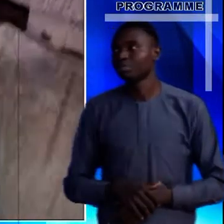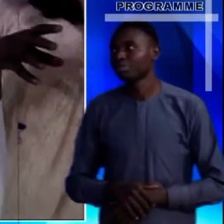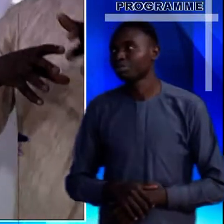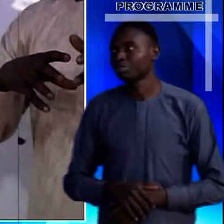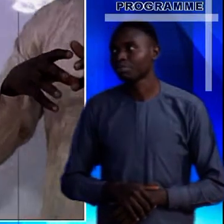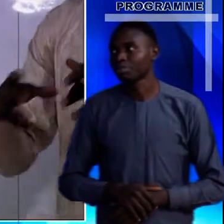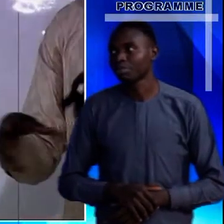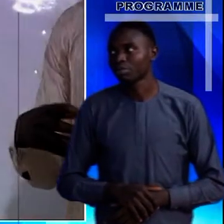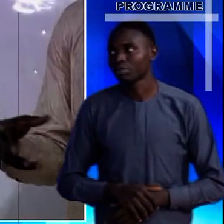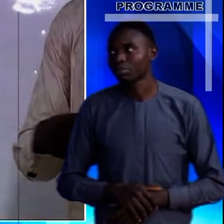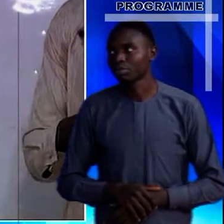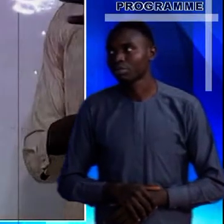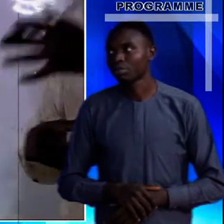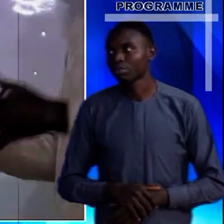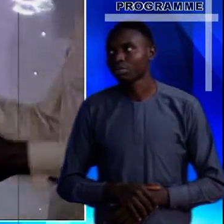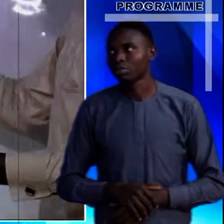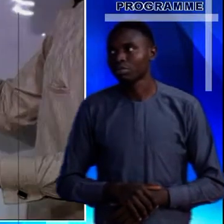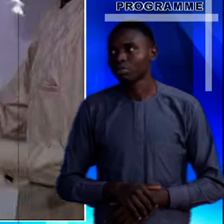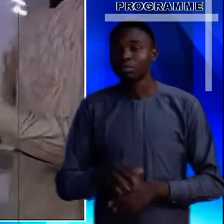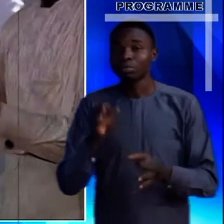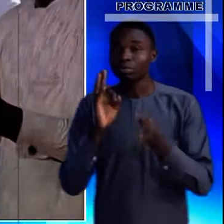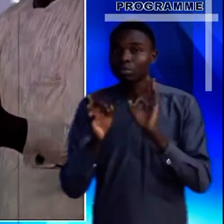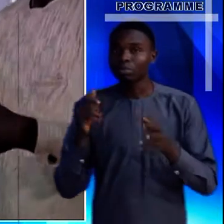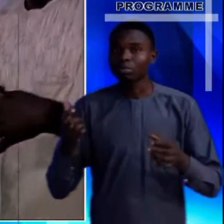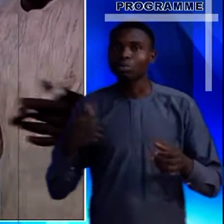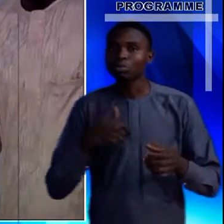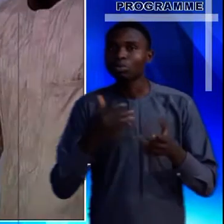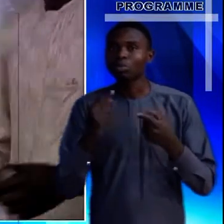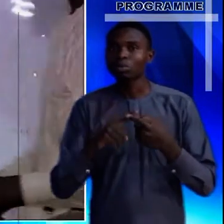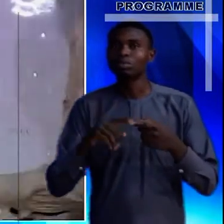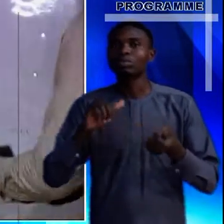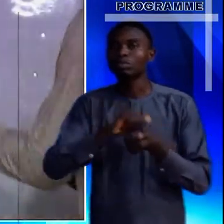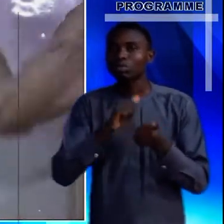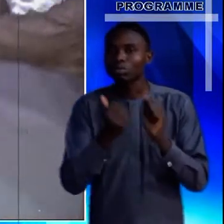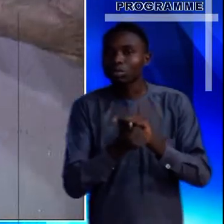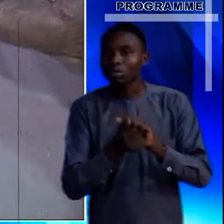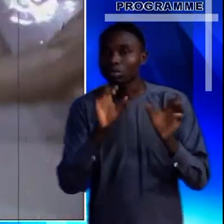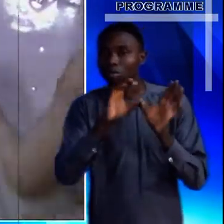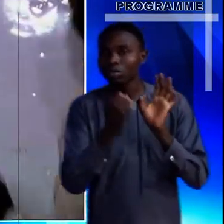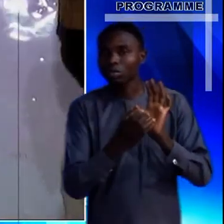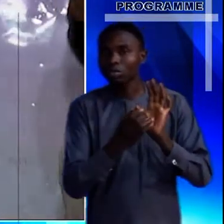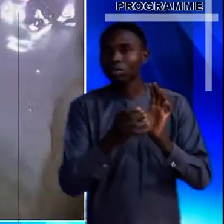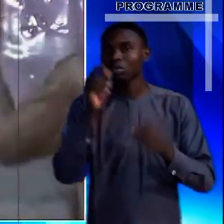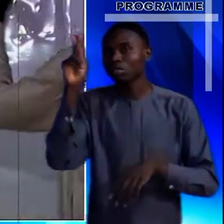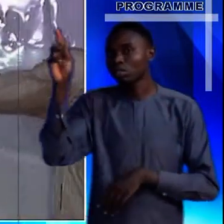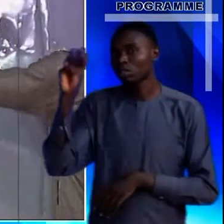kilometer to meter. If we want to convert kilometer to meter, what can we do? Now, for instance,